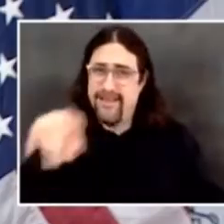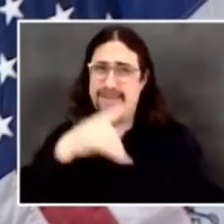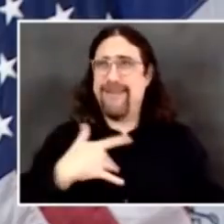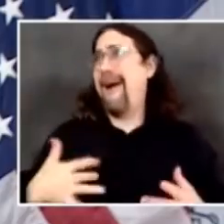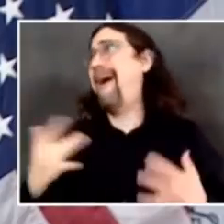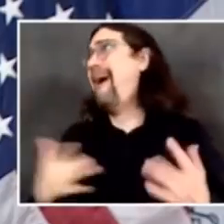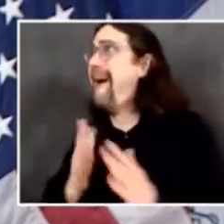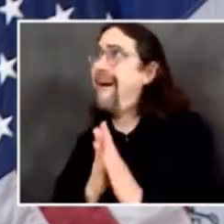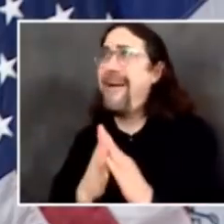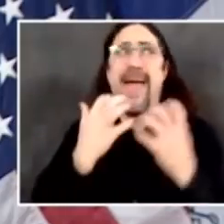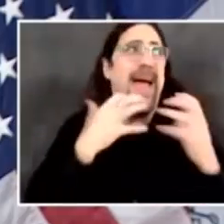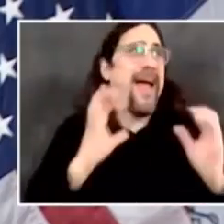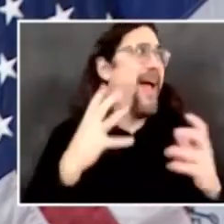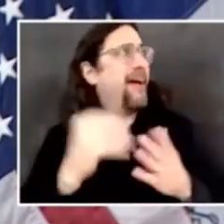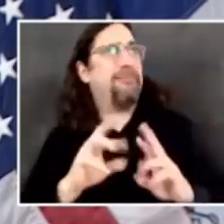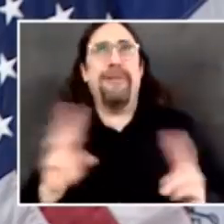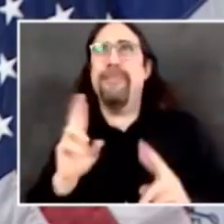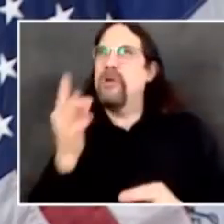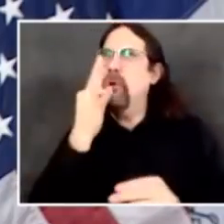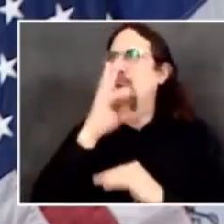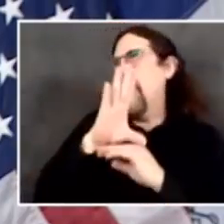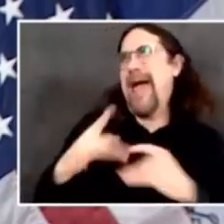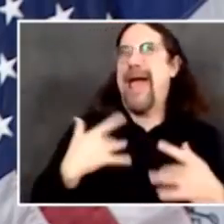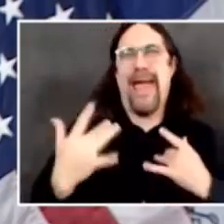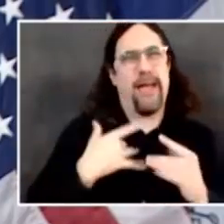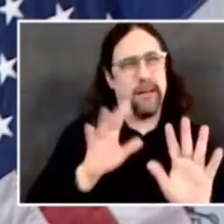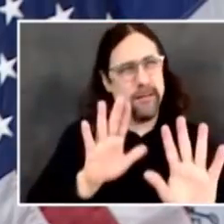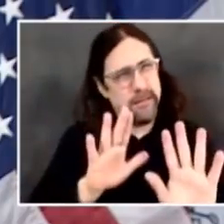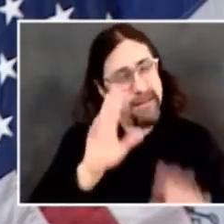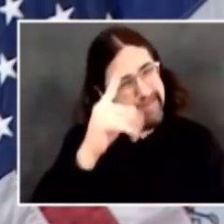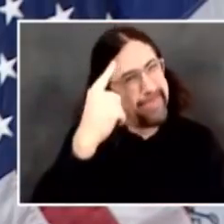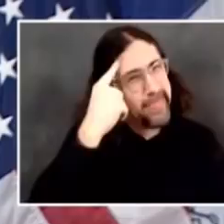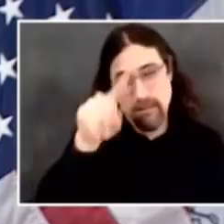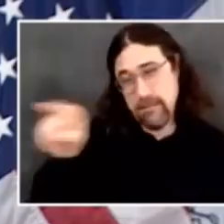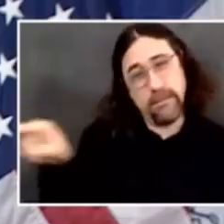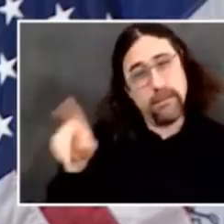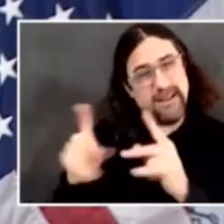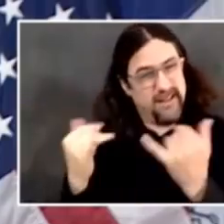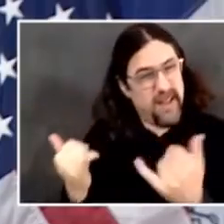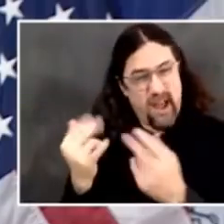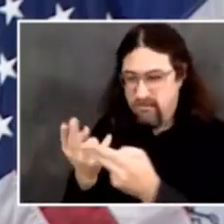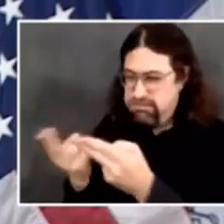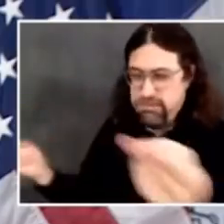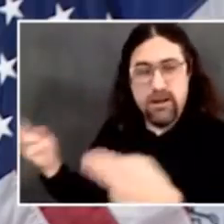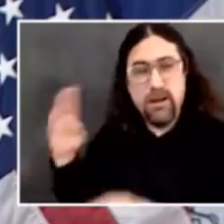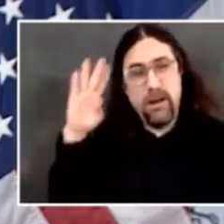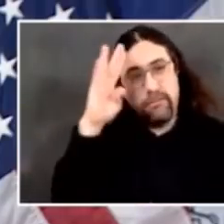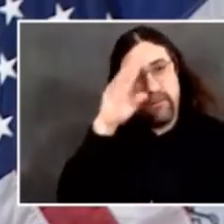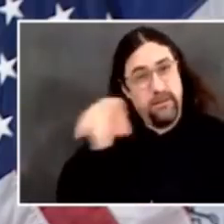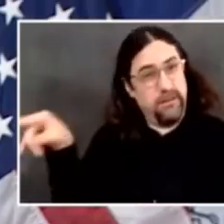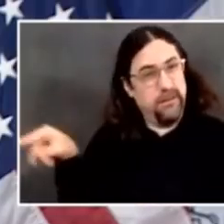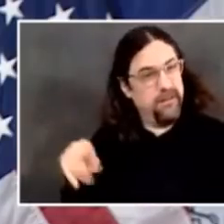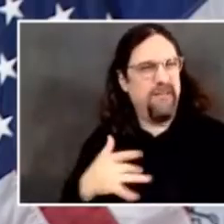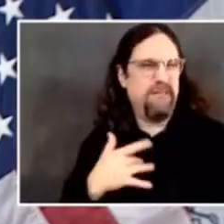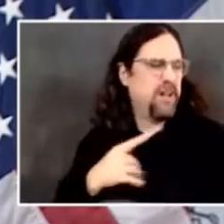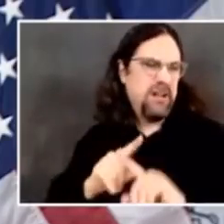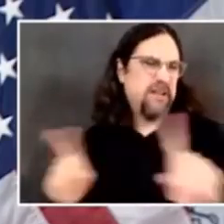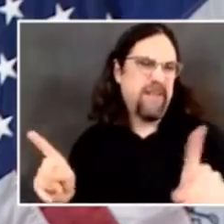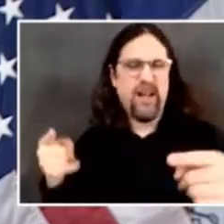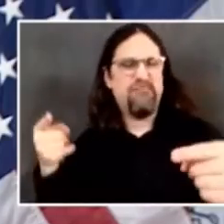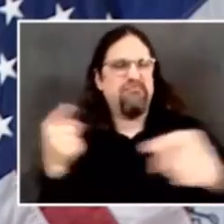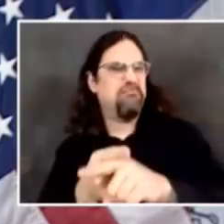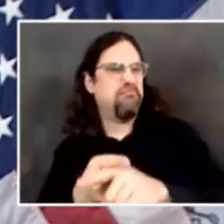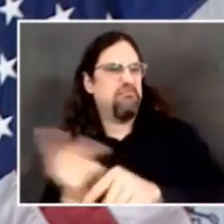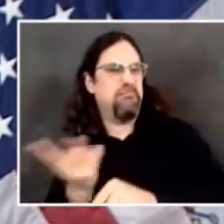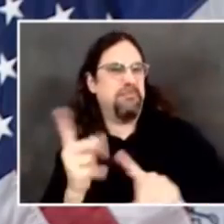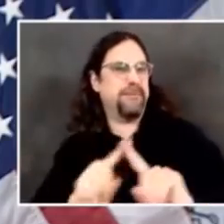In our public hospitals, we're still around double the capacity in the ICUs that we were a few